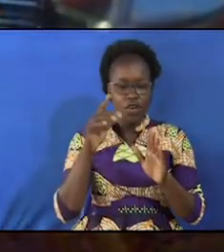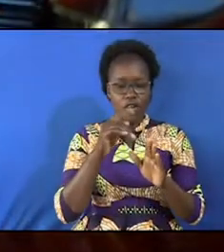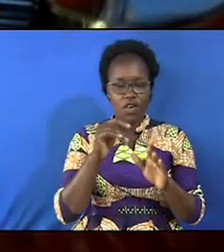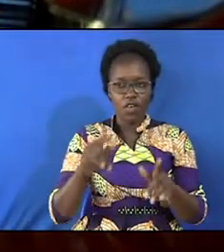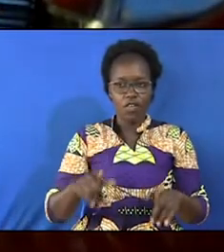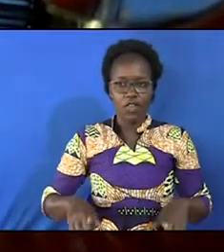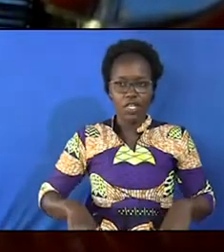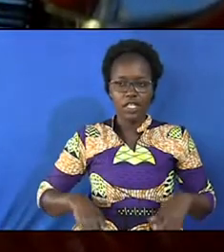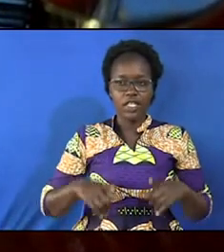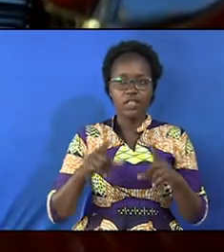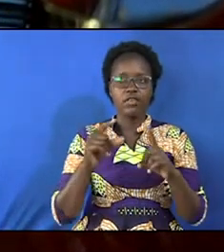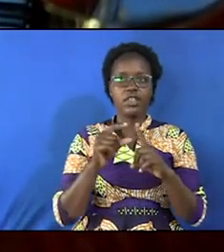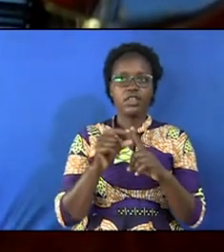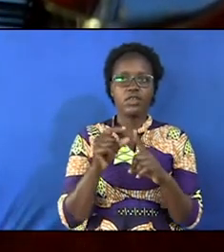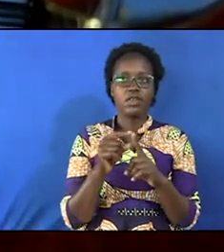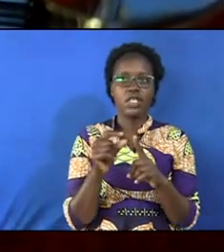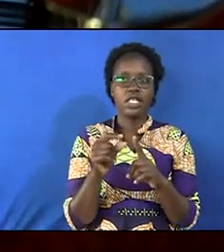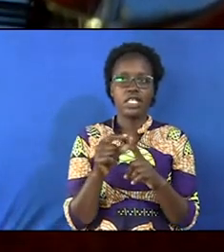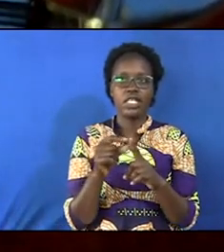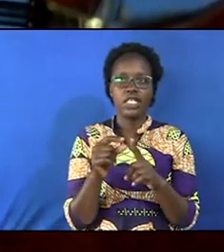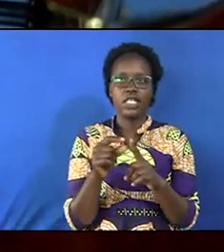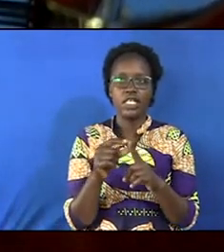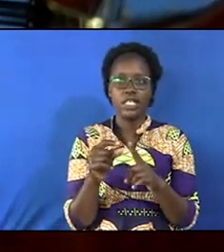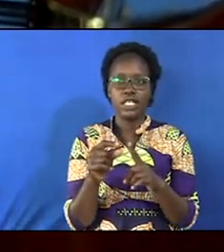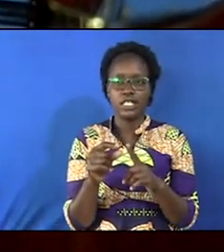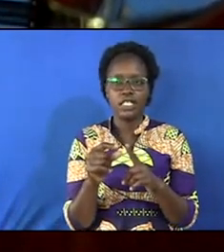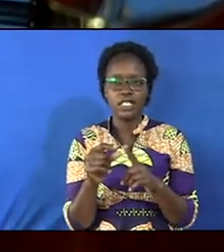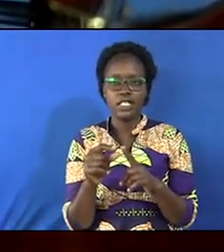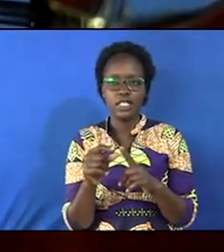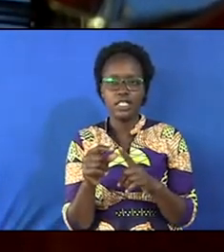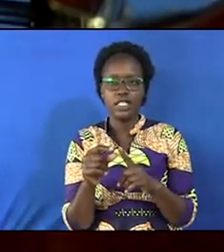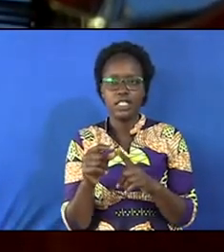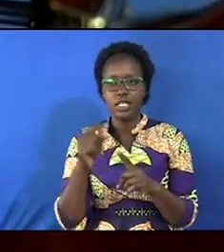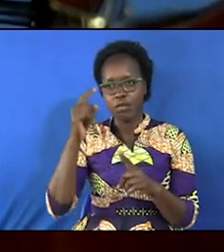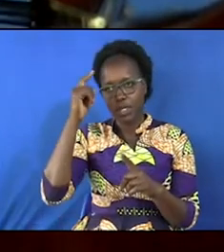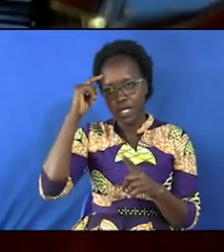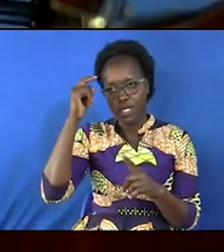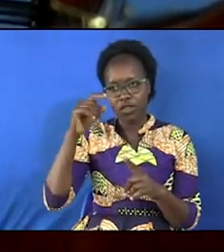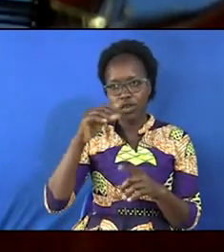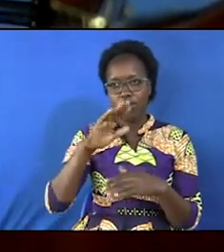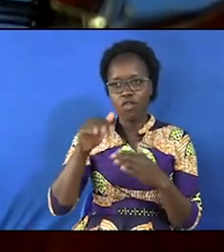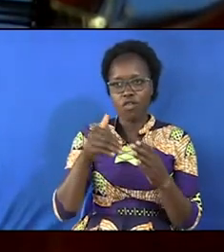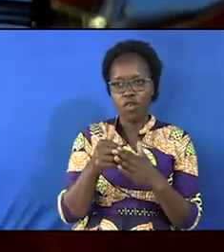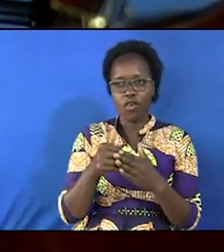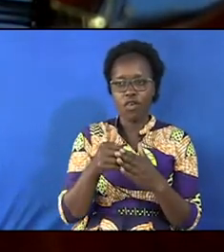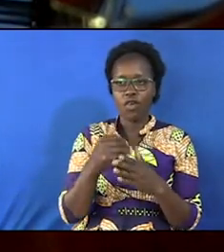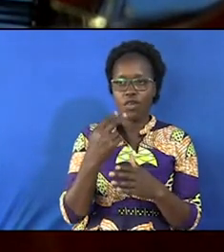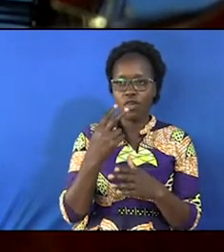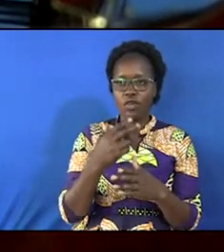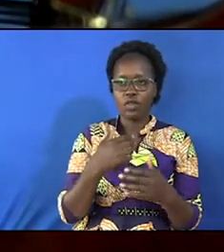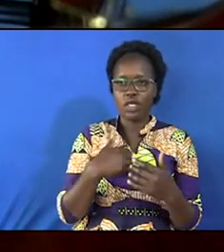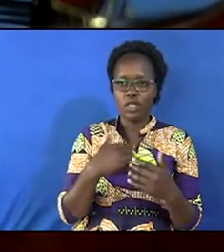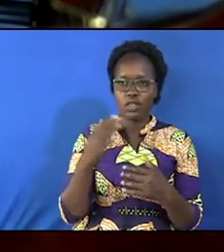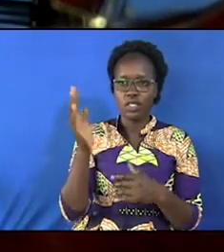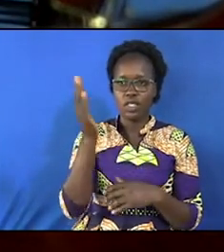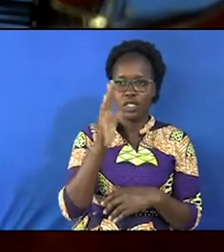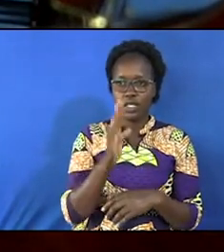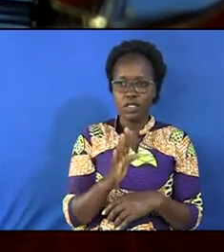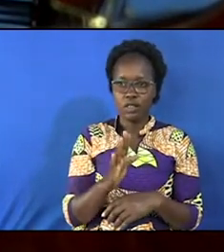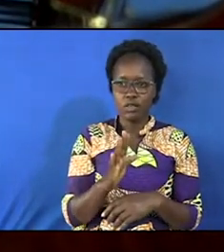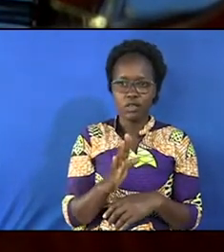illustration of the vacant plan. Be the means through which the